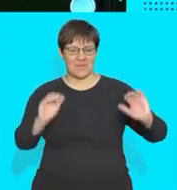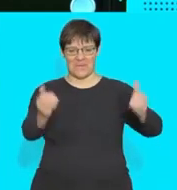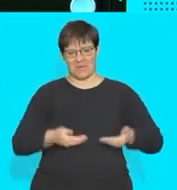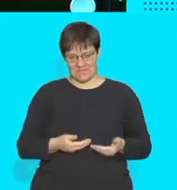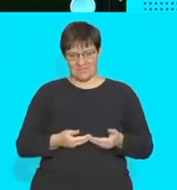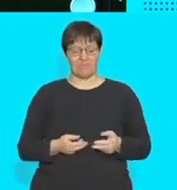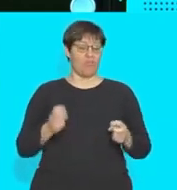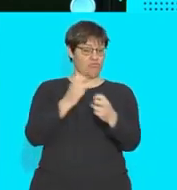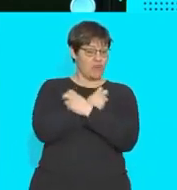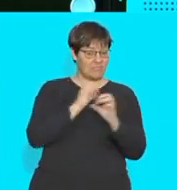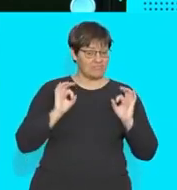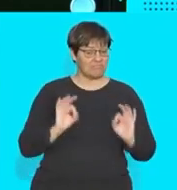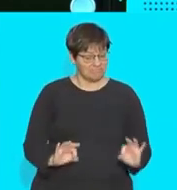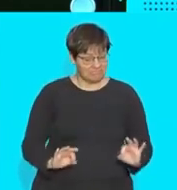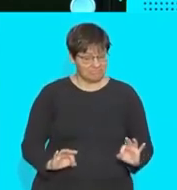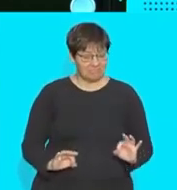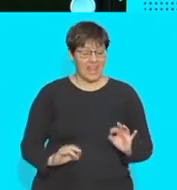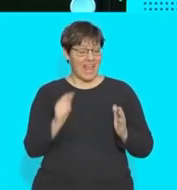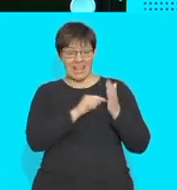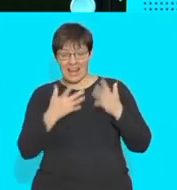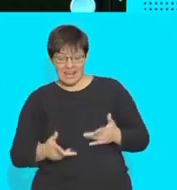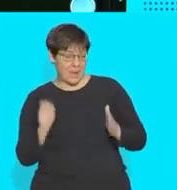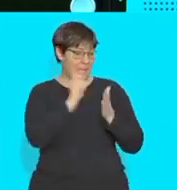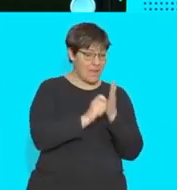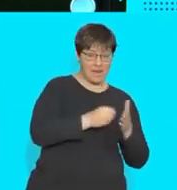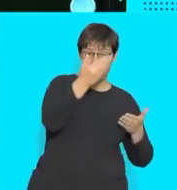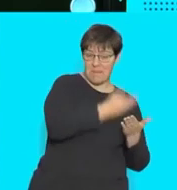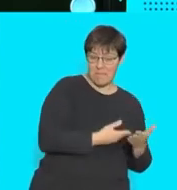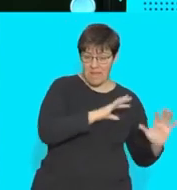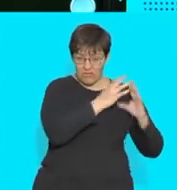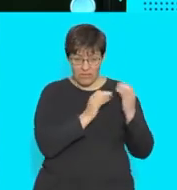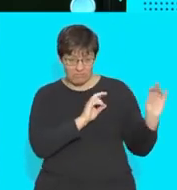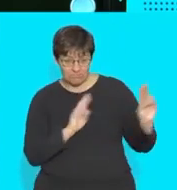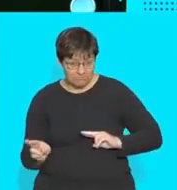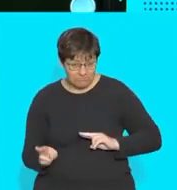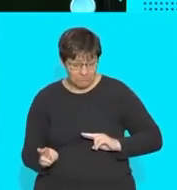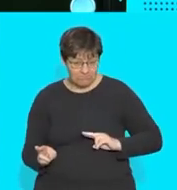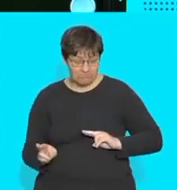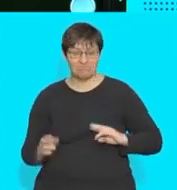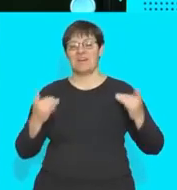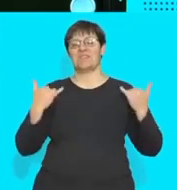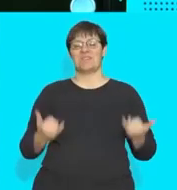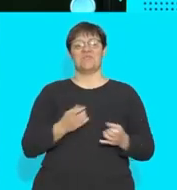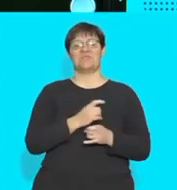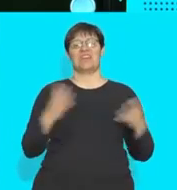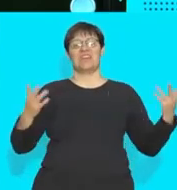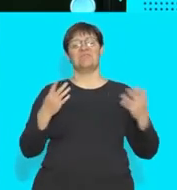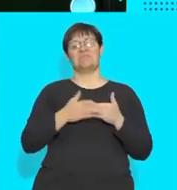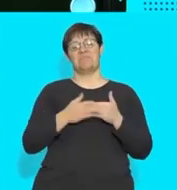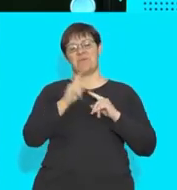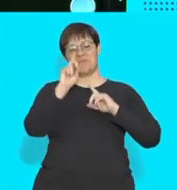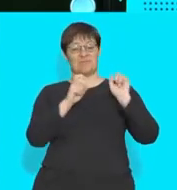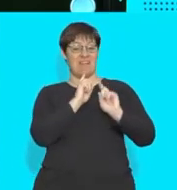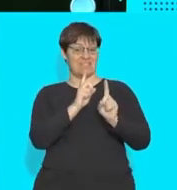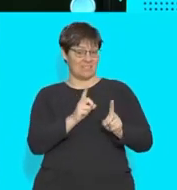Welcome back. I hope we've rested. We've got our calculators and our pens and our pencils and our paper, and we're ready to do a